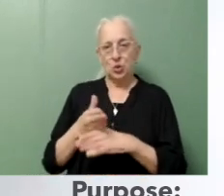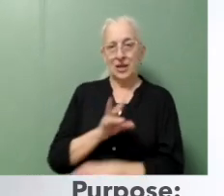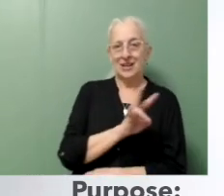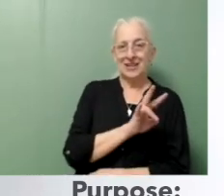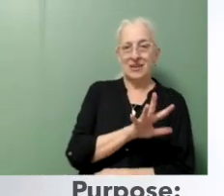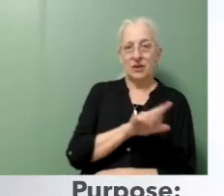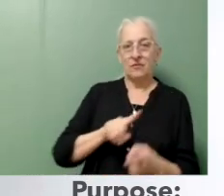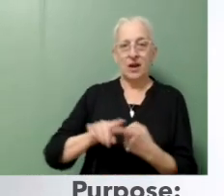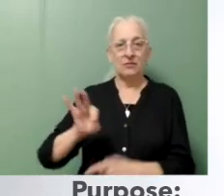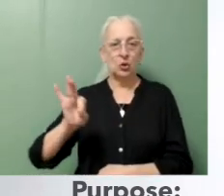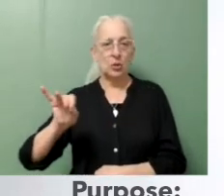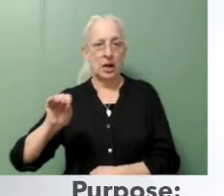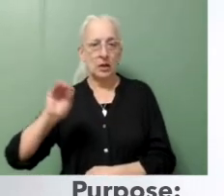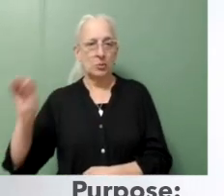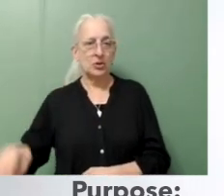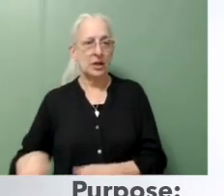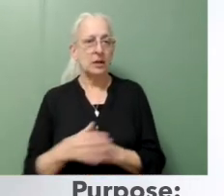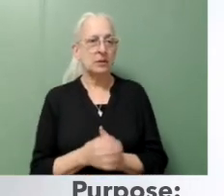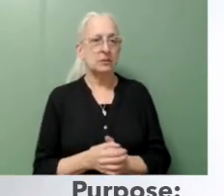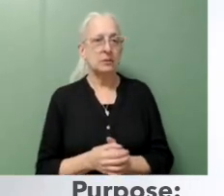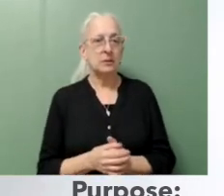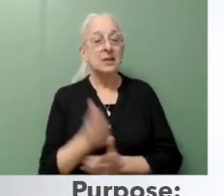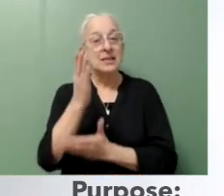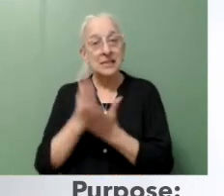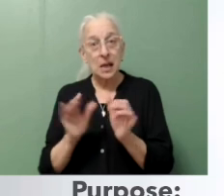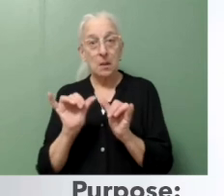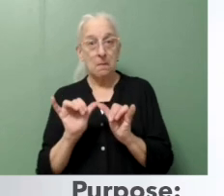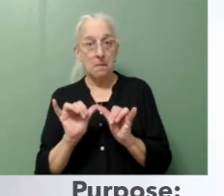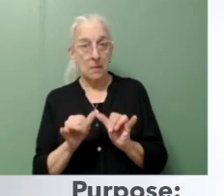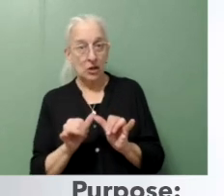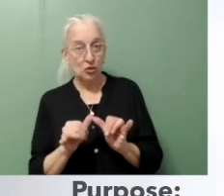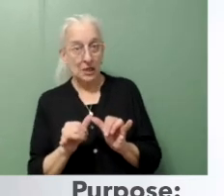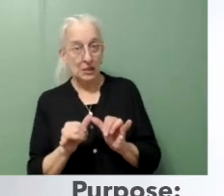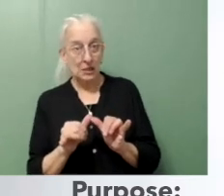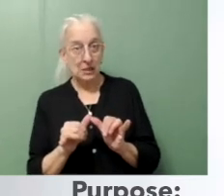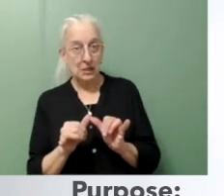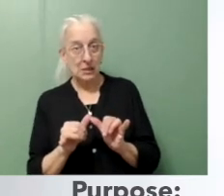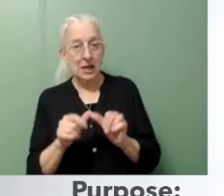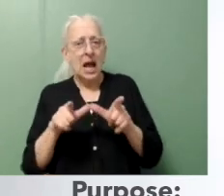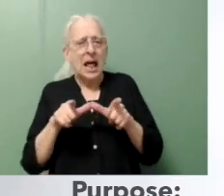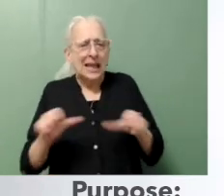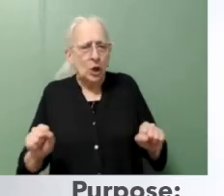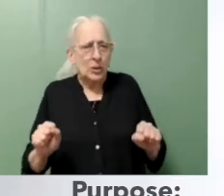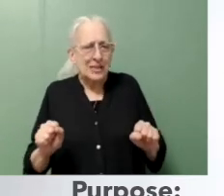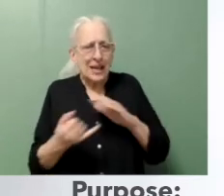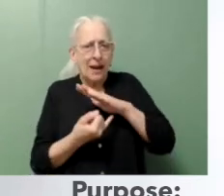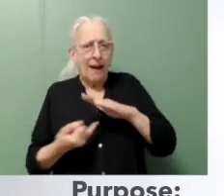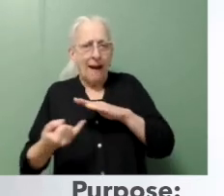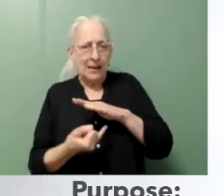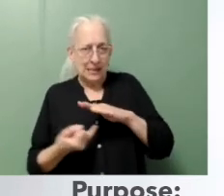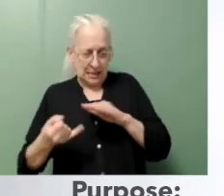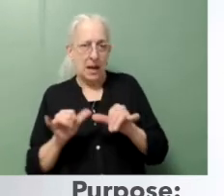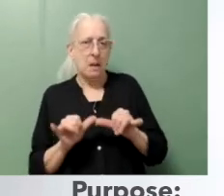and 90th percentiles. So some of the metrics, linguistically isolated, metric being greater than, we looked